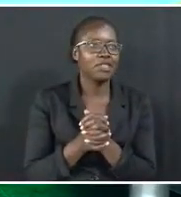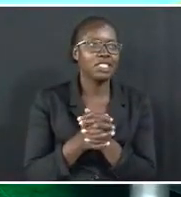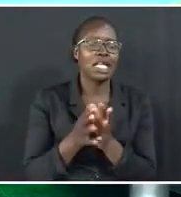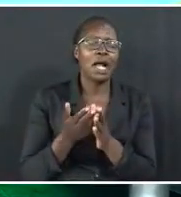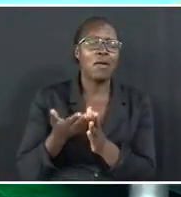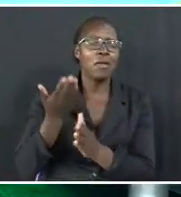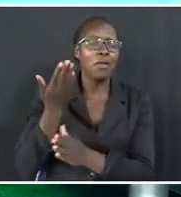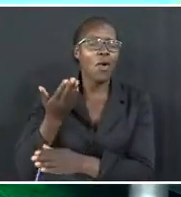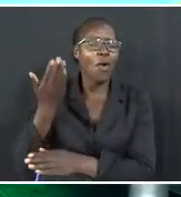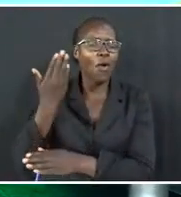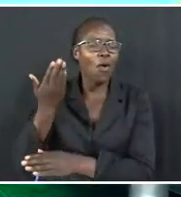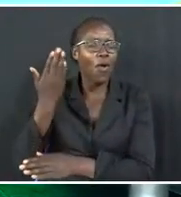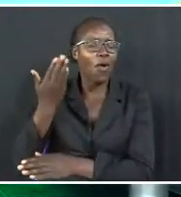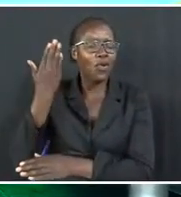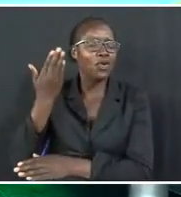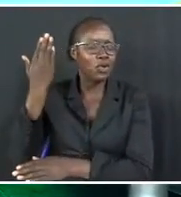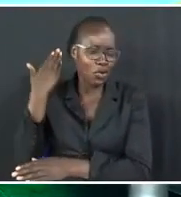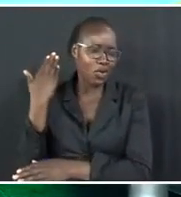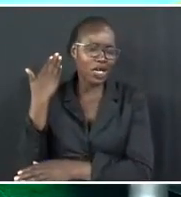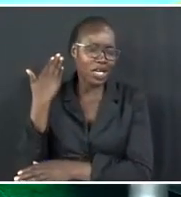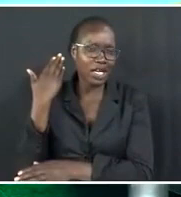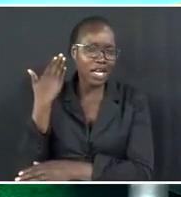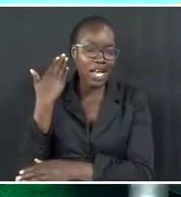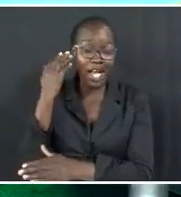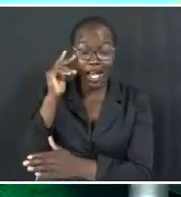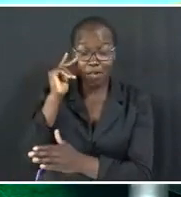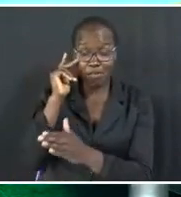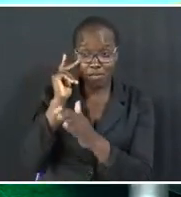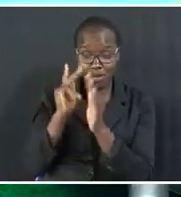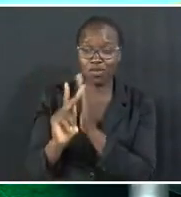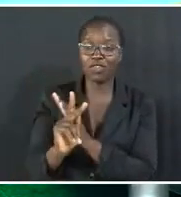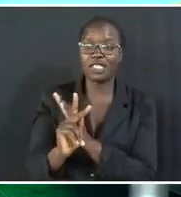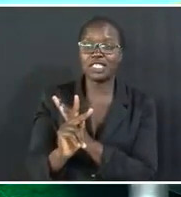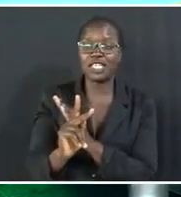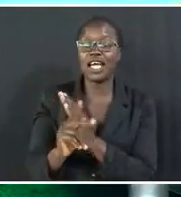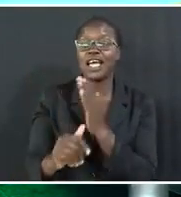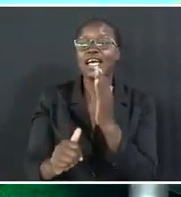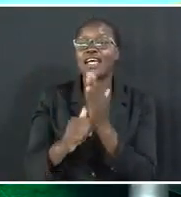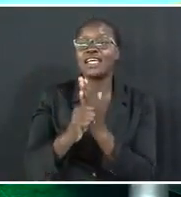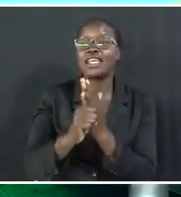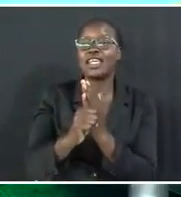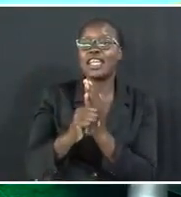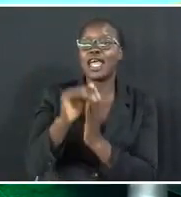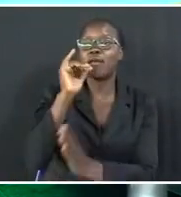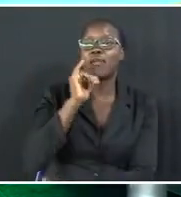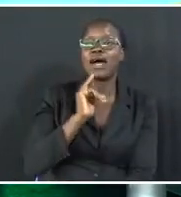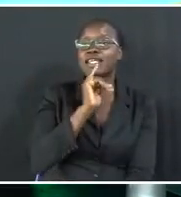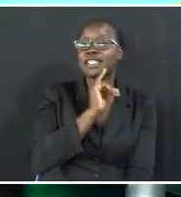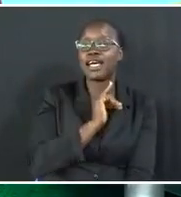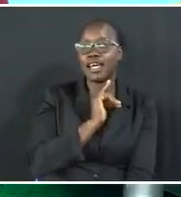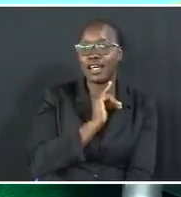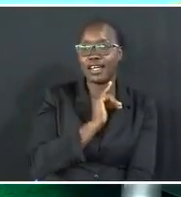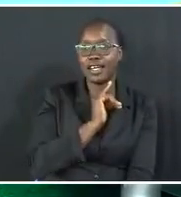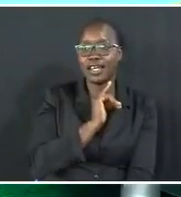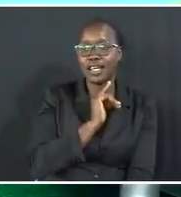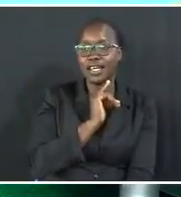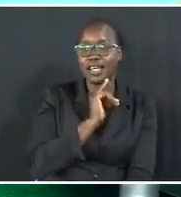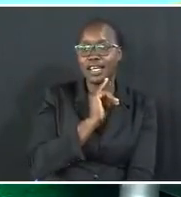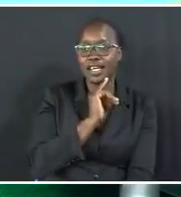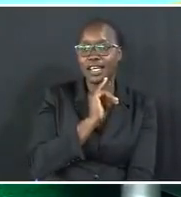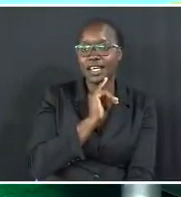Long ago, a prophet by the name Isaiah